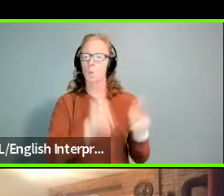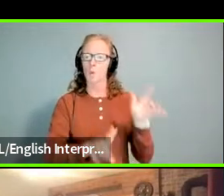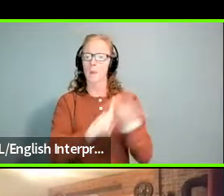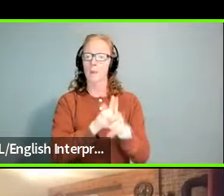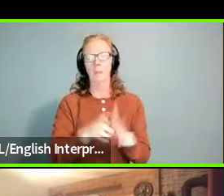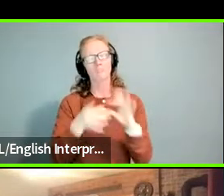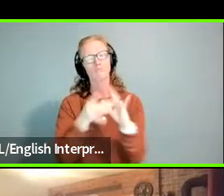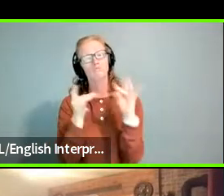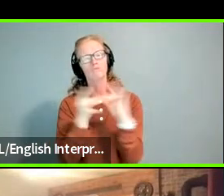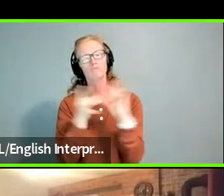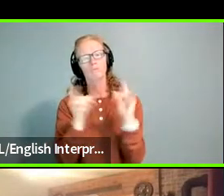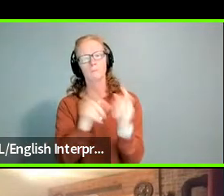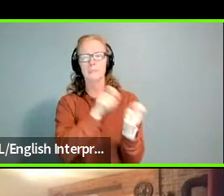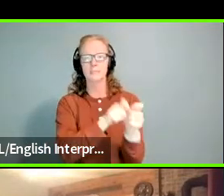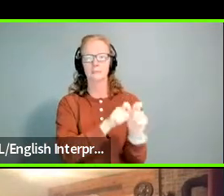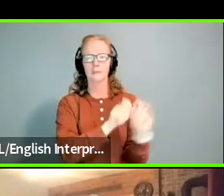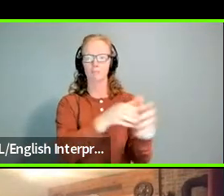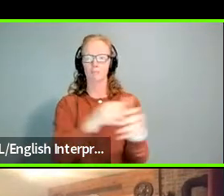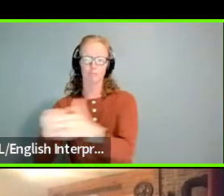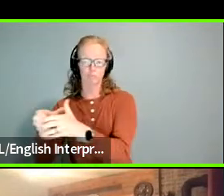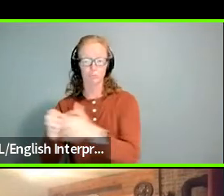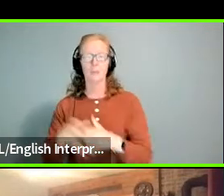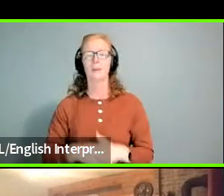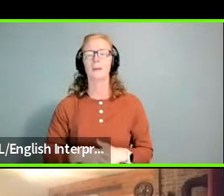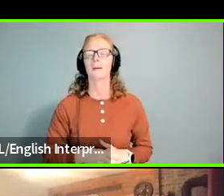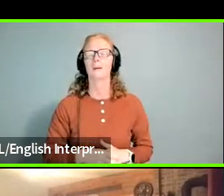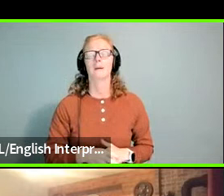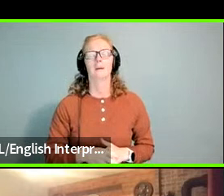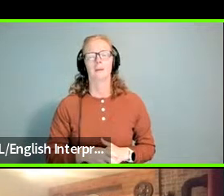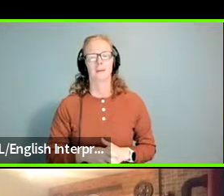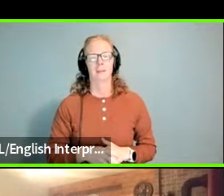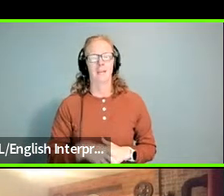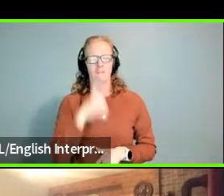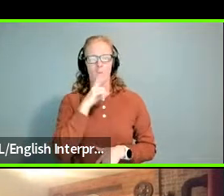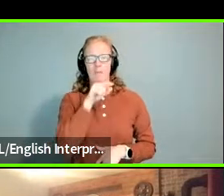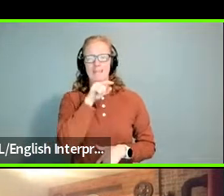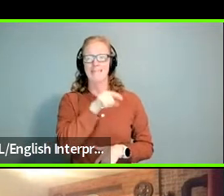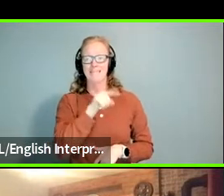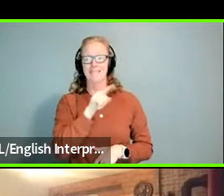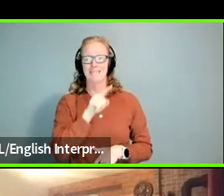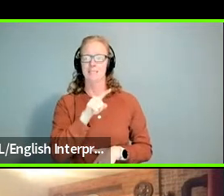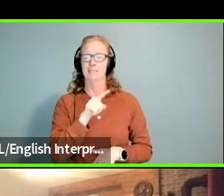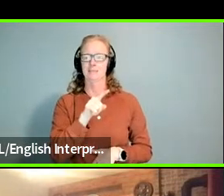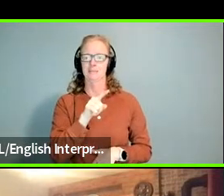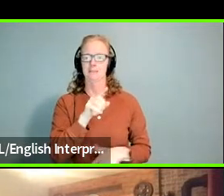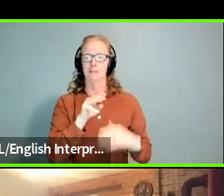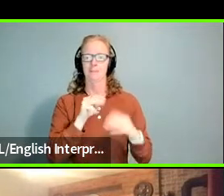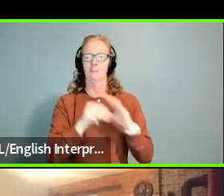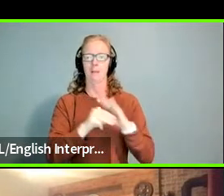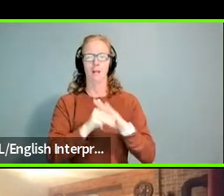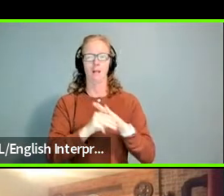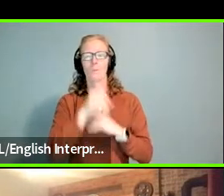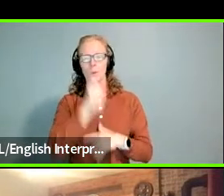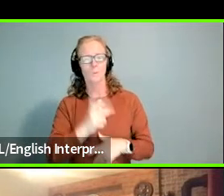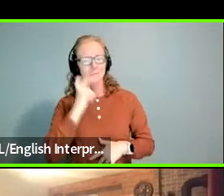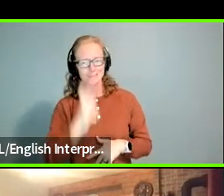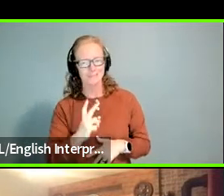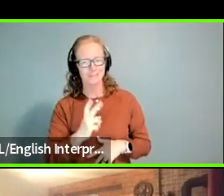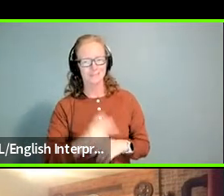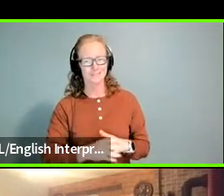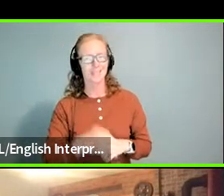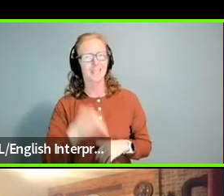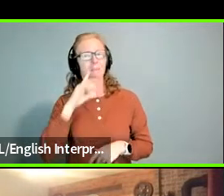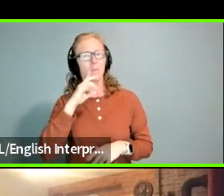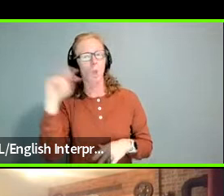it, and we don't in the modeling see this, this kind of upward. Like if you were looking